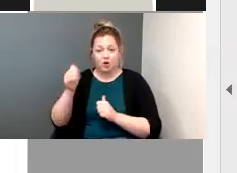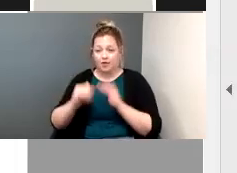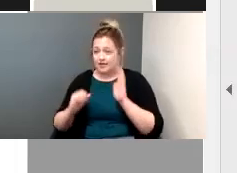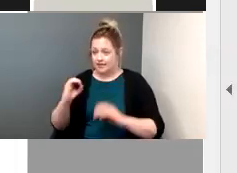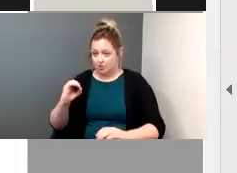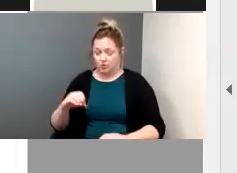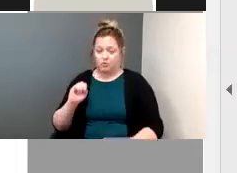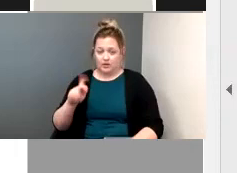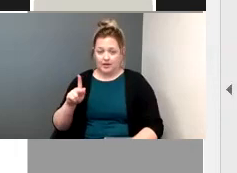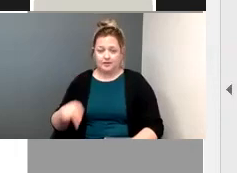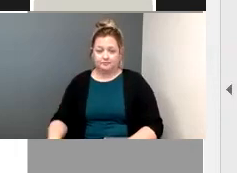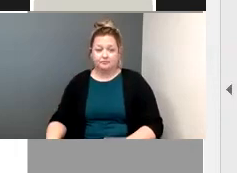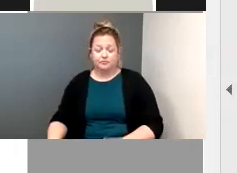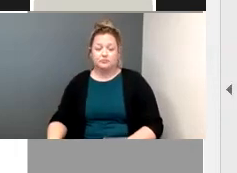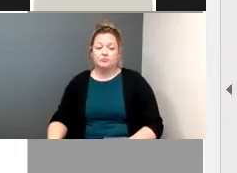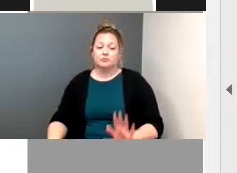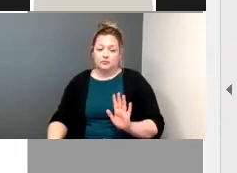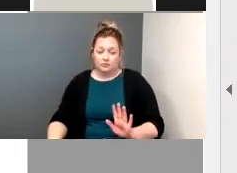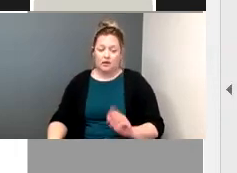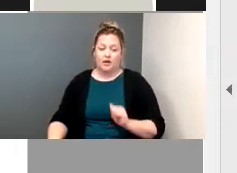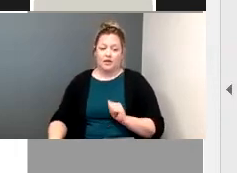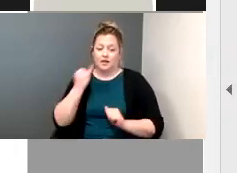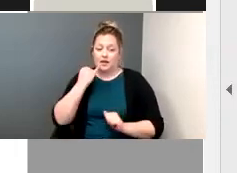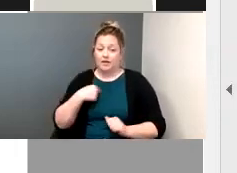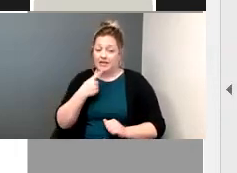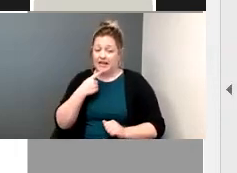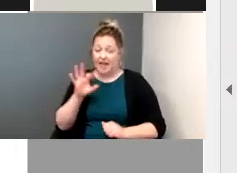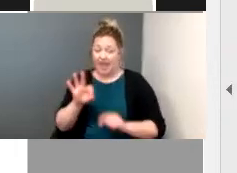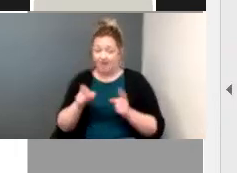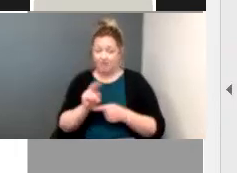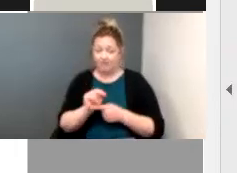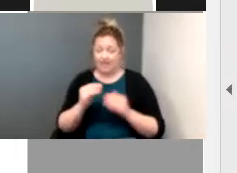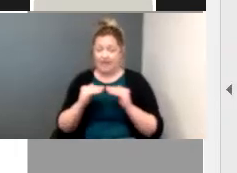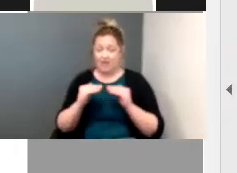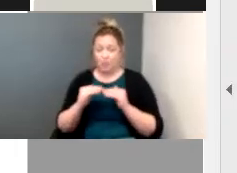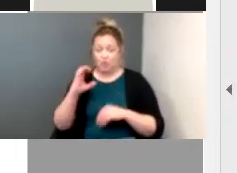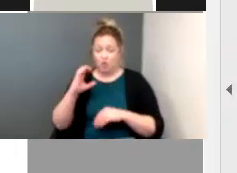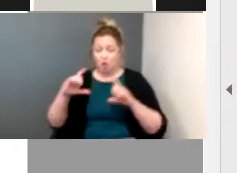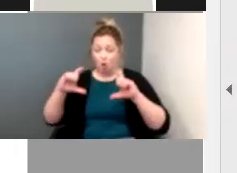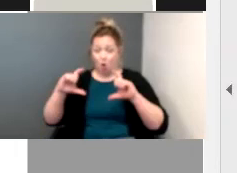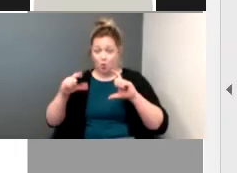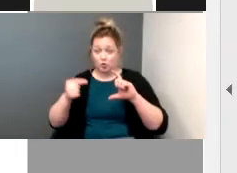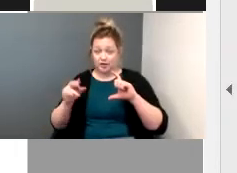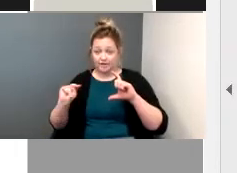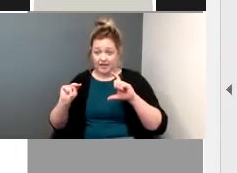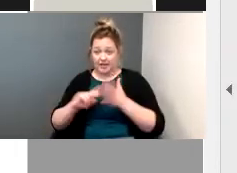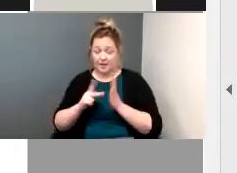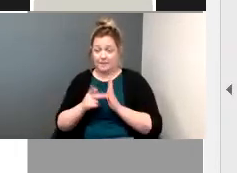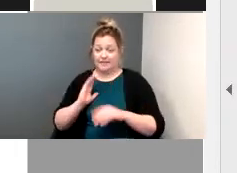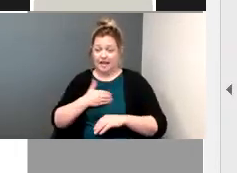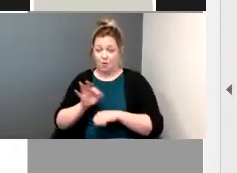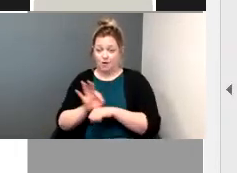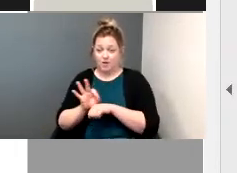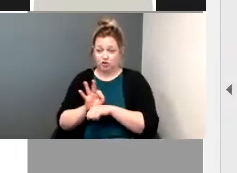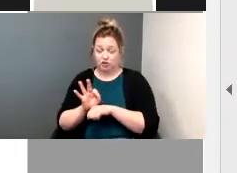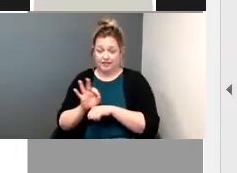Okay. Essentially, when we say that f of n equals to big O of gn, we basically mean that our function f of n belongs to